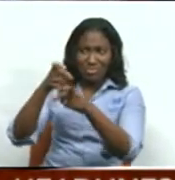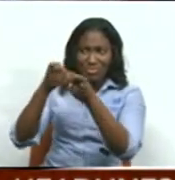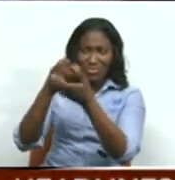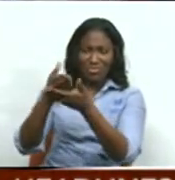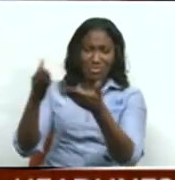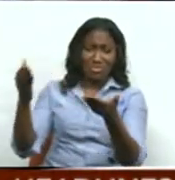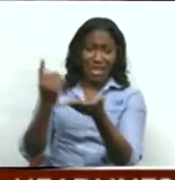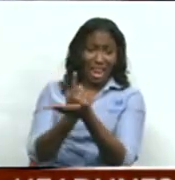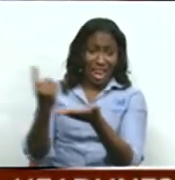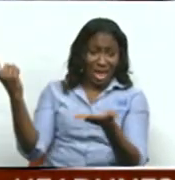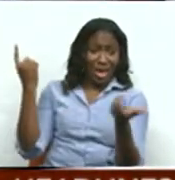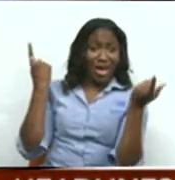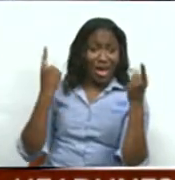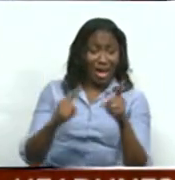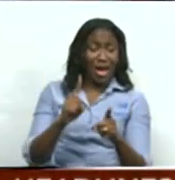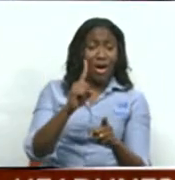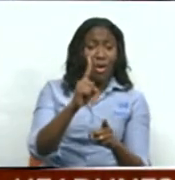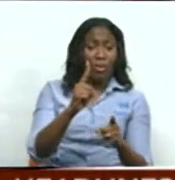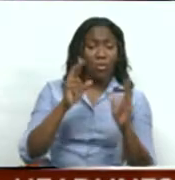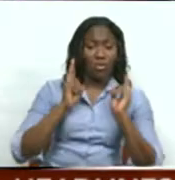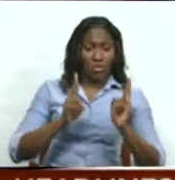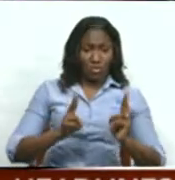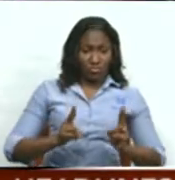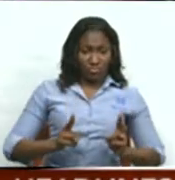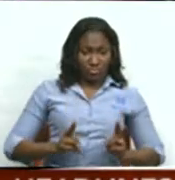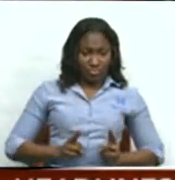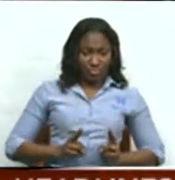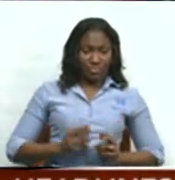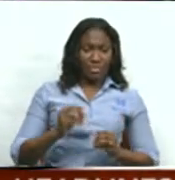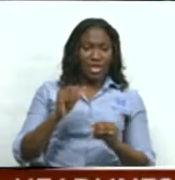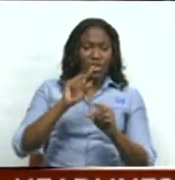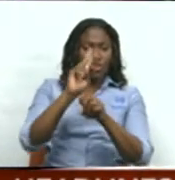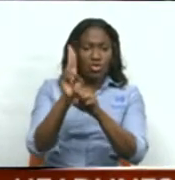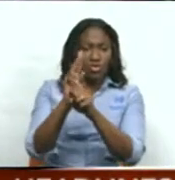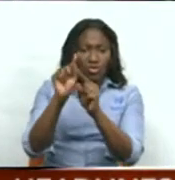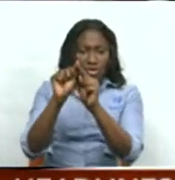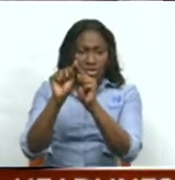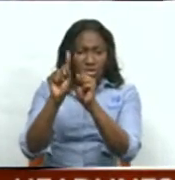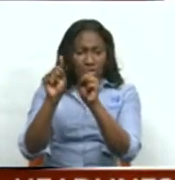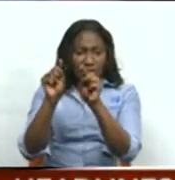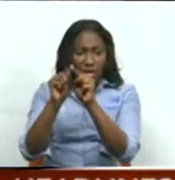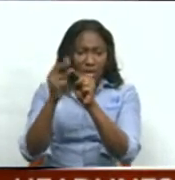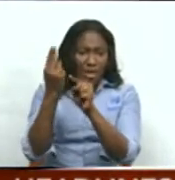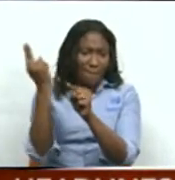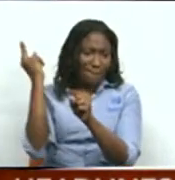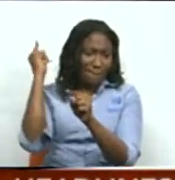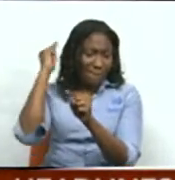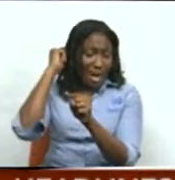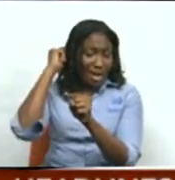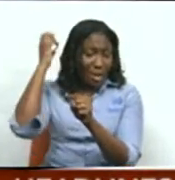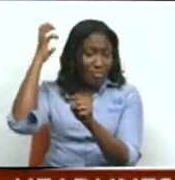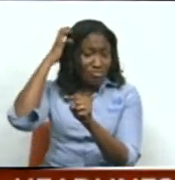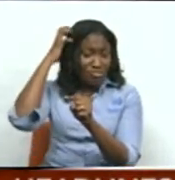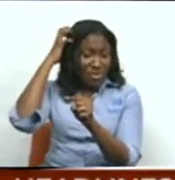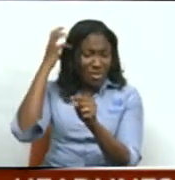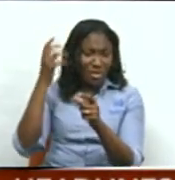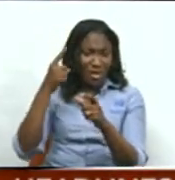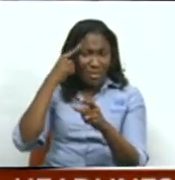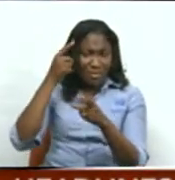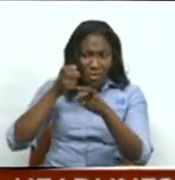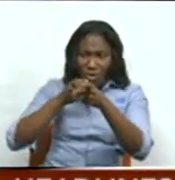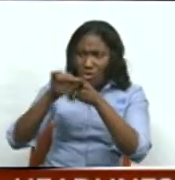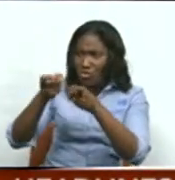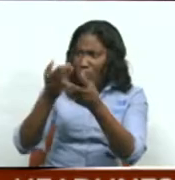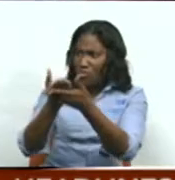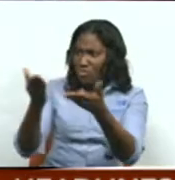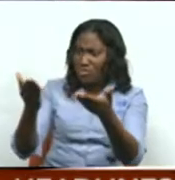This after a human patient fully recovered after a chip was implanted in their brain. We'll tell you what that patient has been able to do with his mind